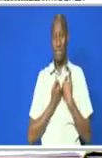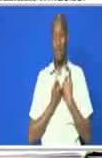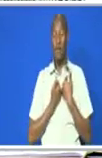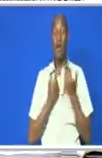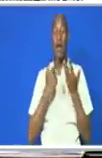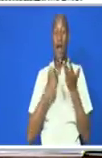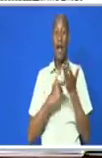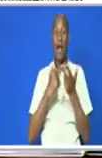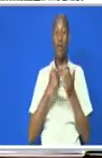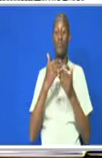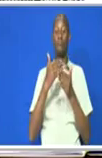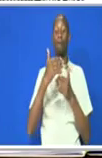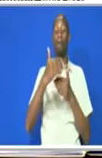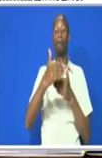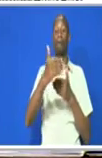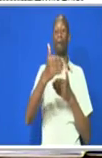counting forward